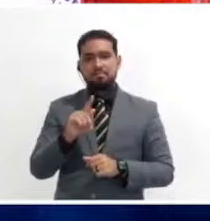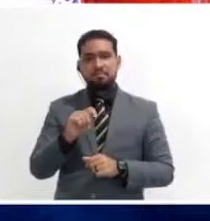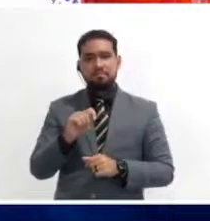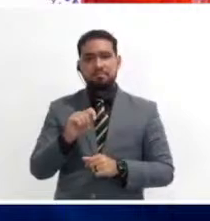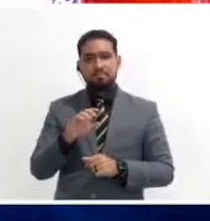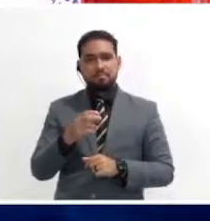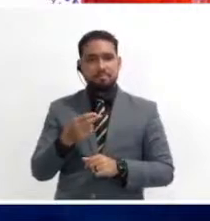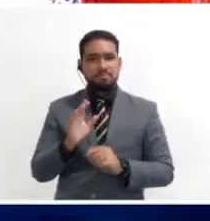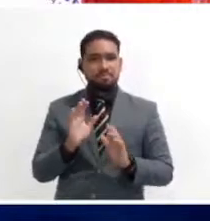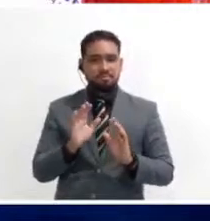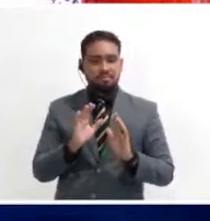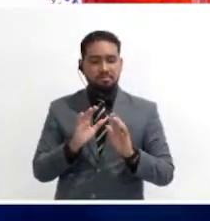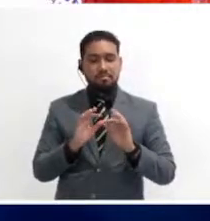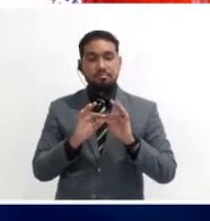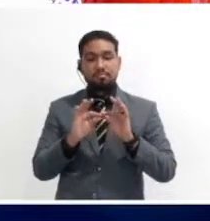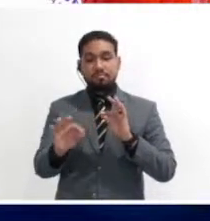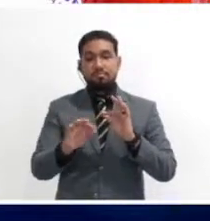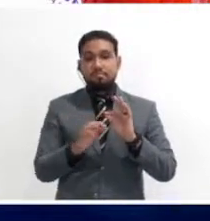And this is just an